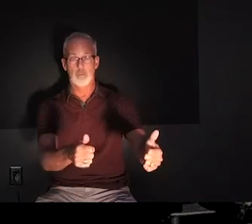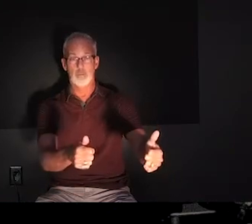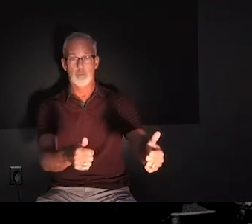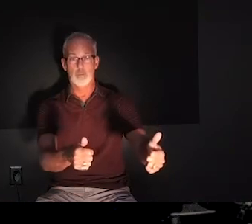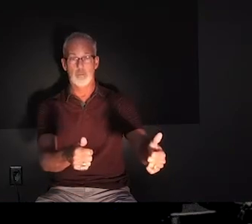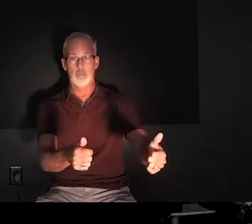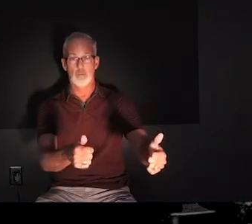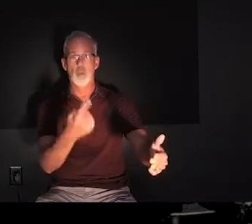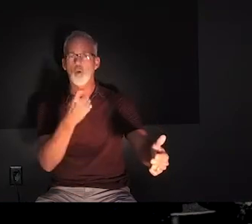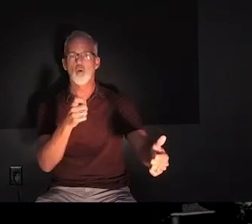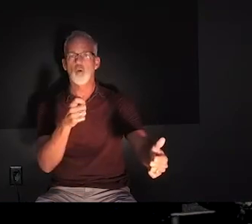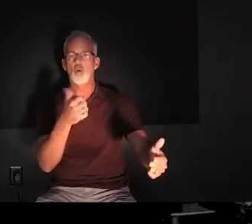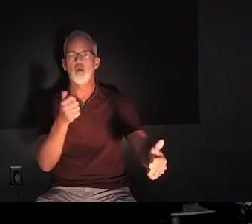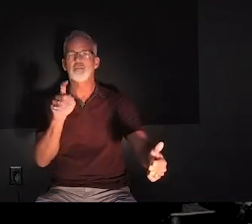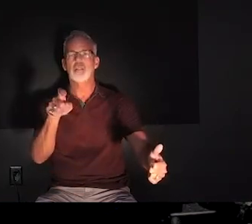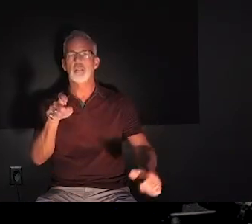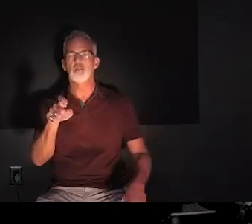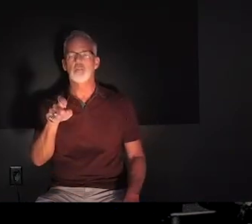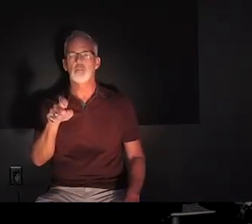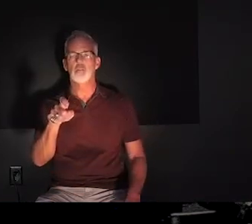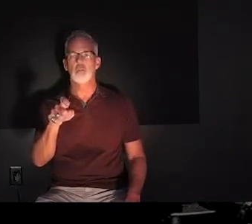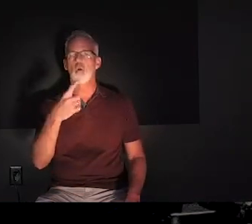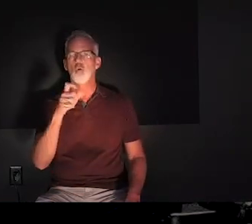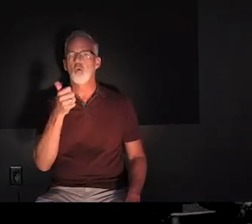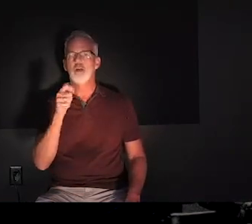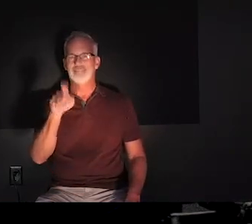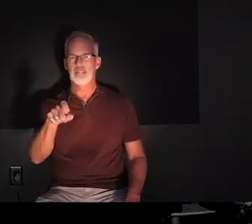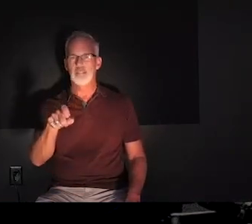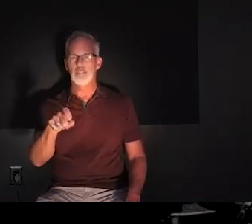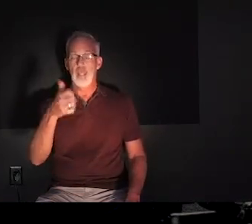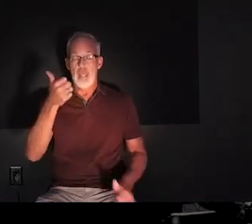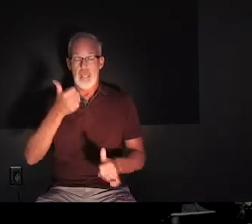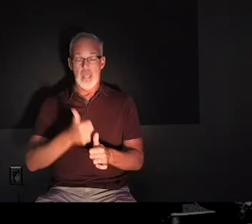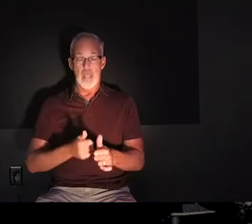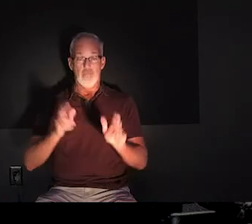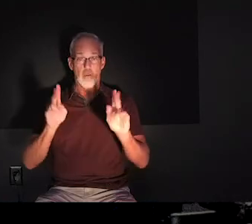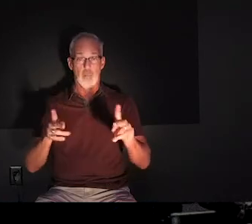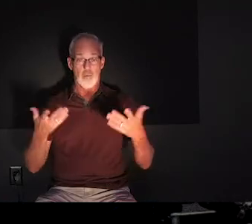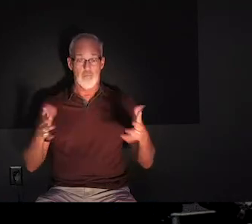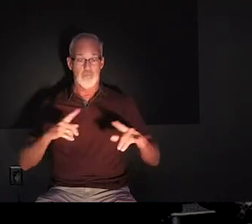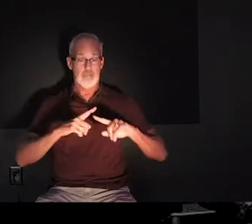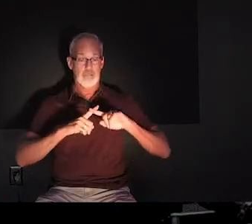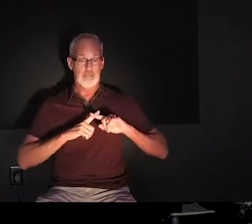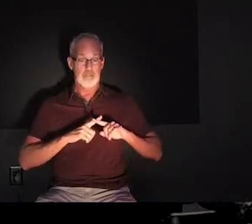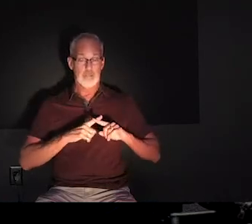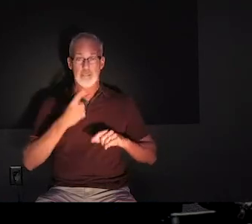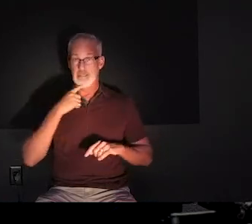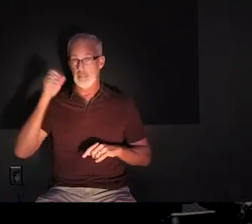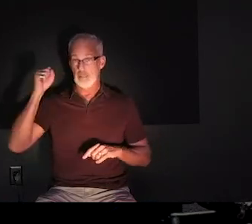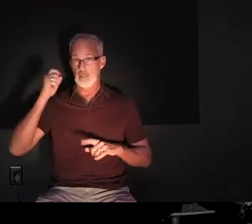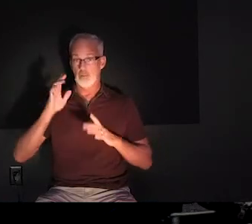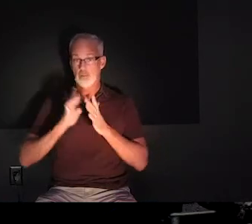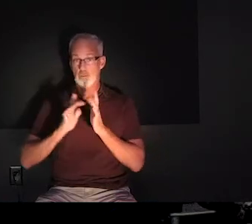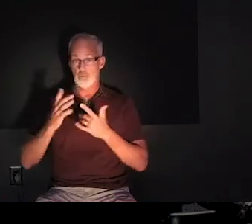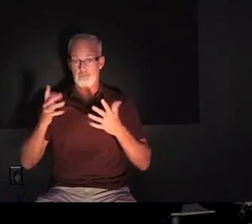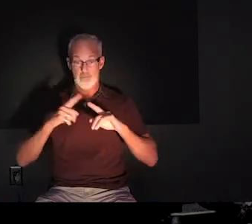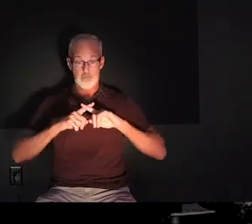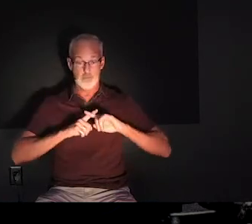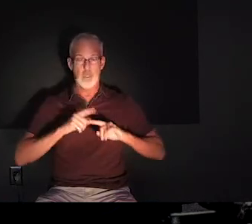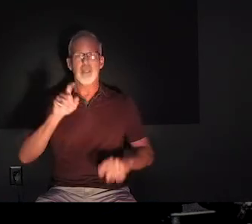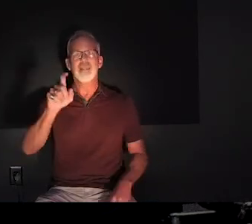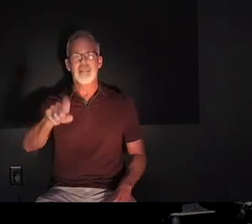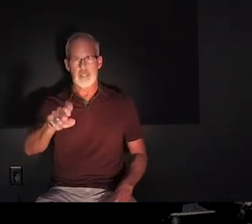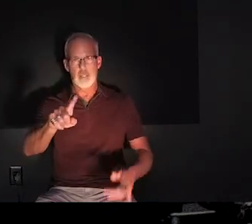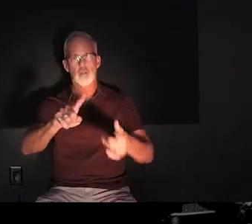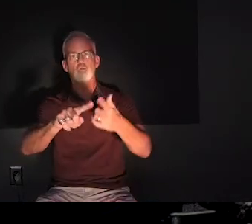who needs to be baptized? Every person who has said yes to Jesus. Why do